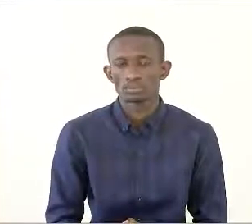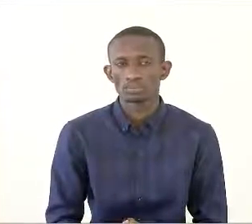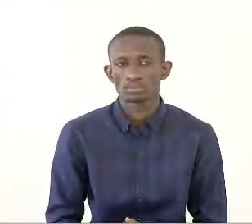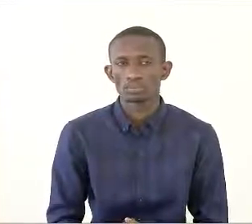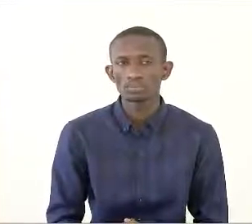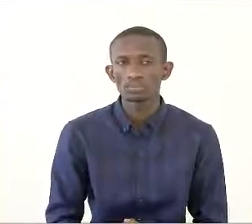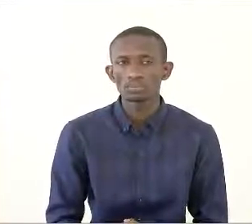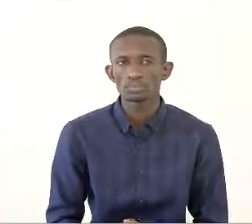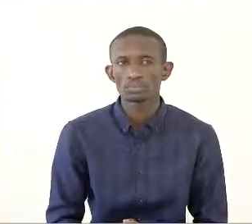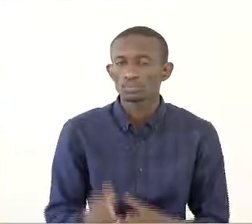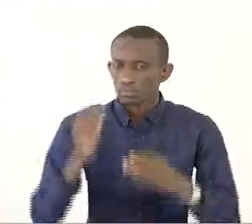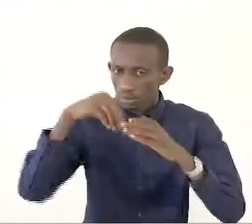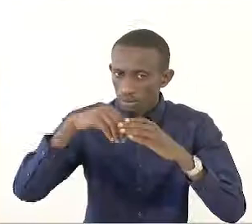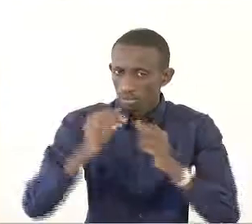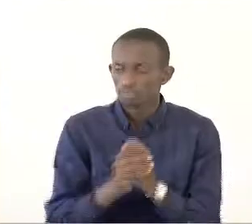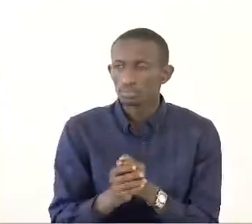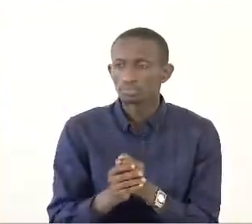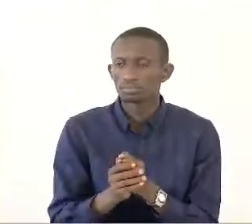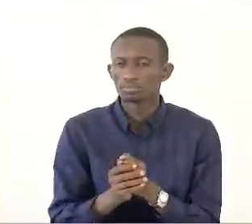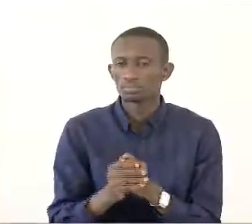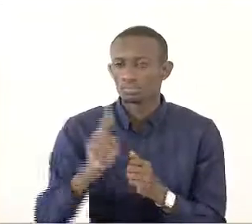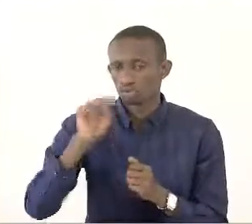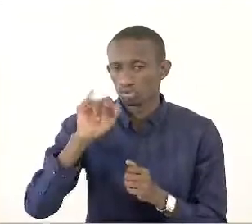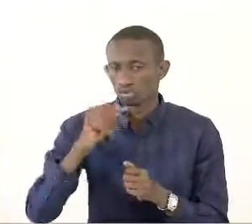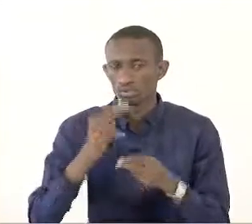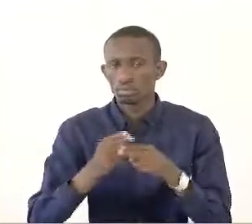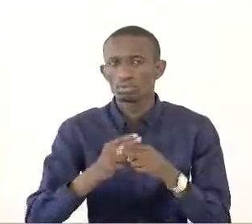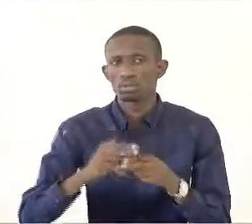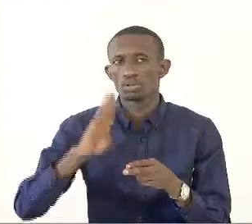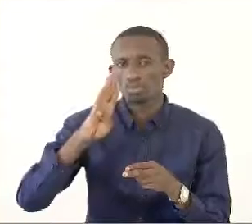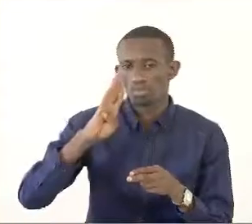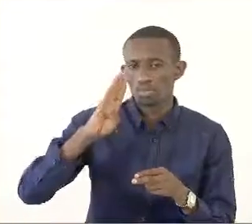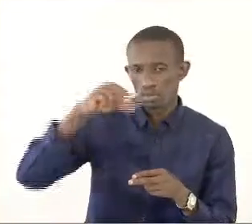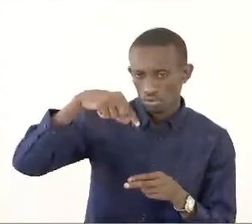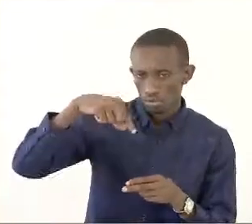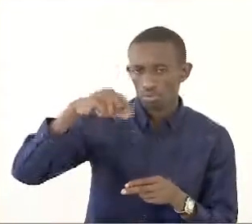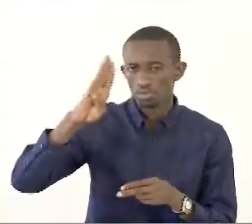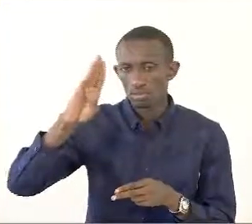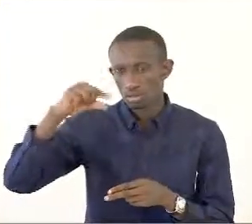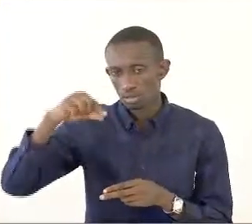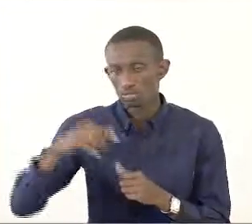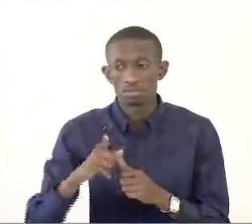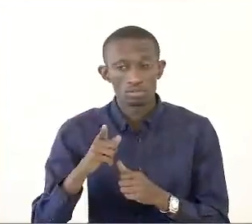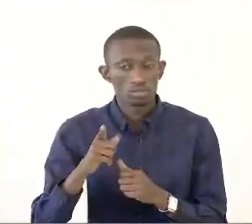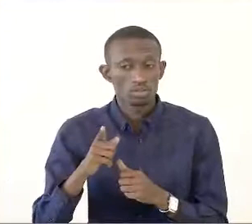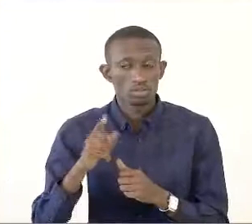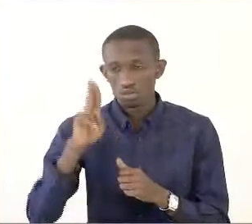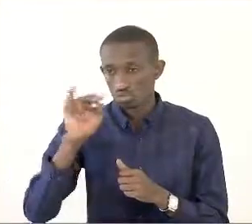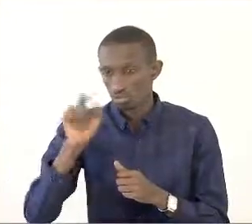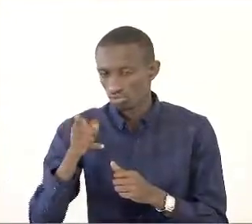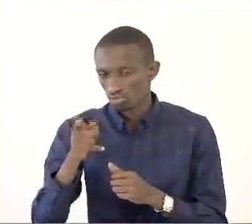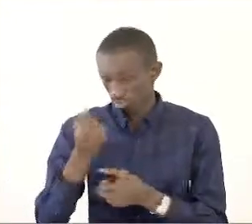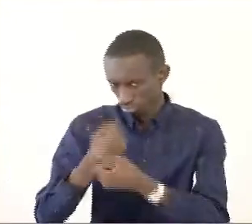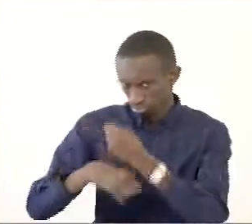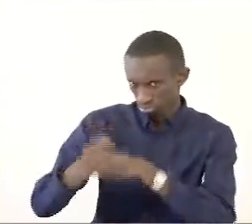into becquerel. That is becquerel. Okay? So this is the unit of activity. Remember,